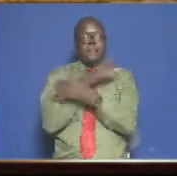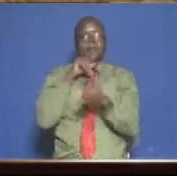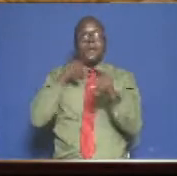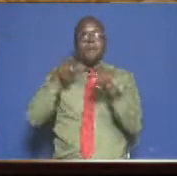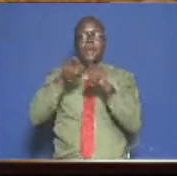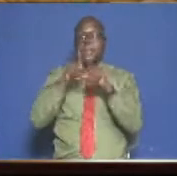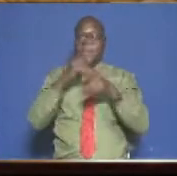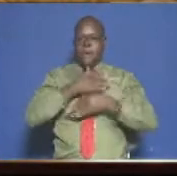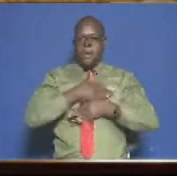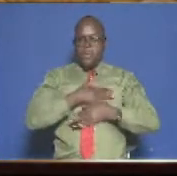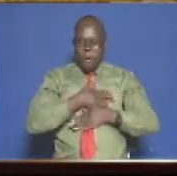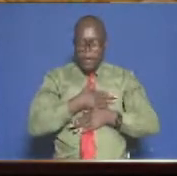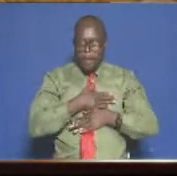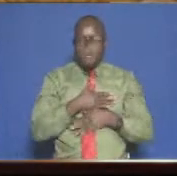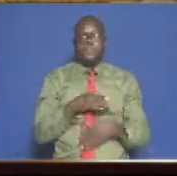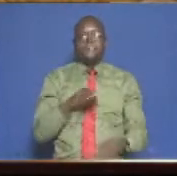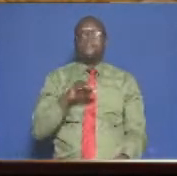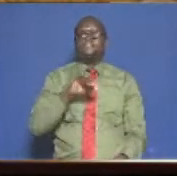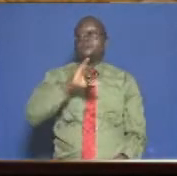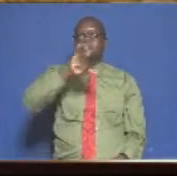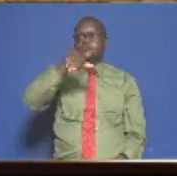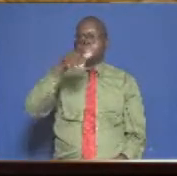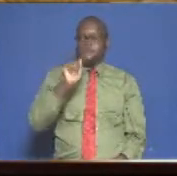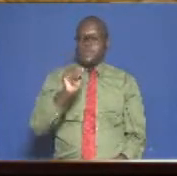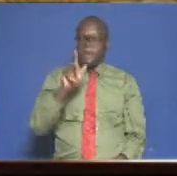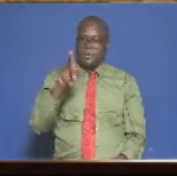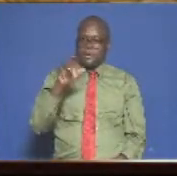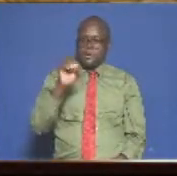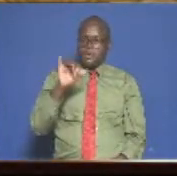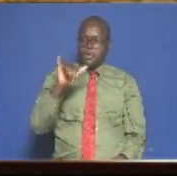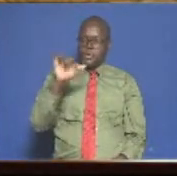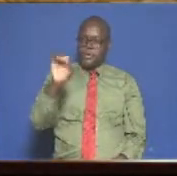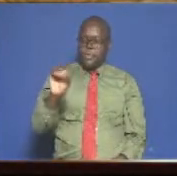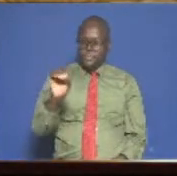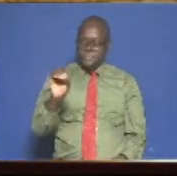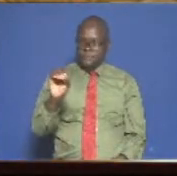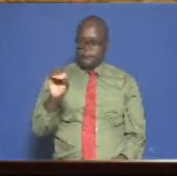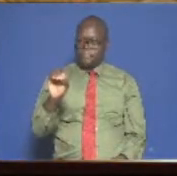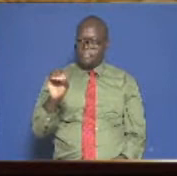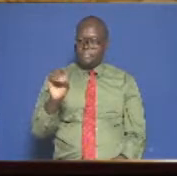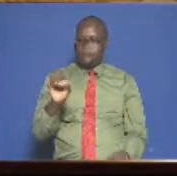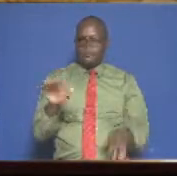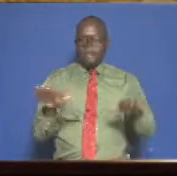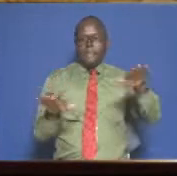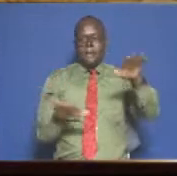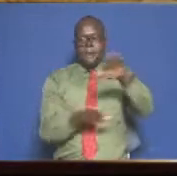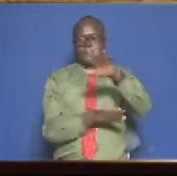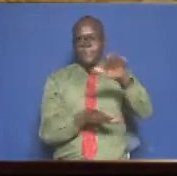Honorable Washington Jakoya Mediu. I will start with the Deputy Speaker.